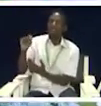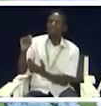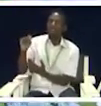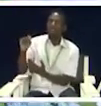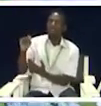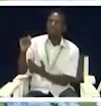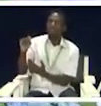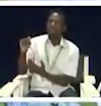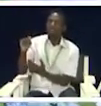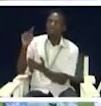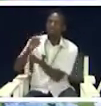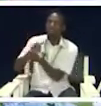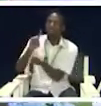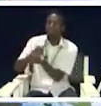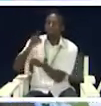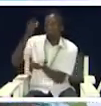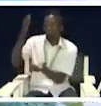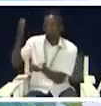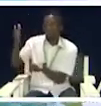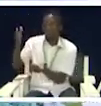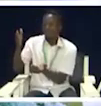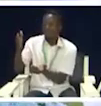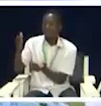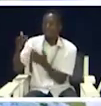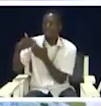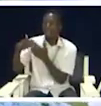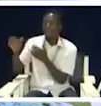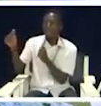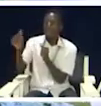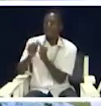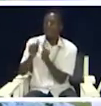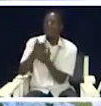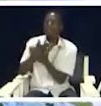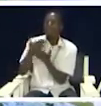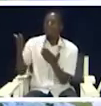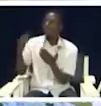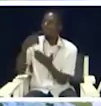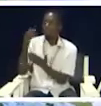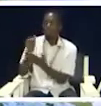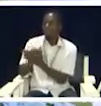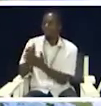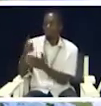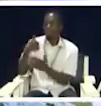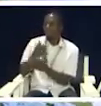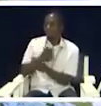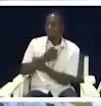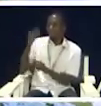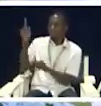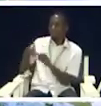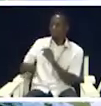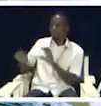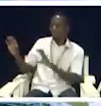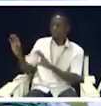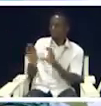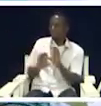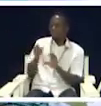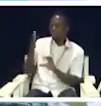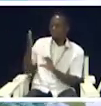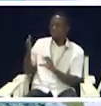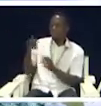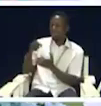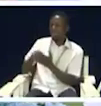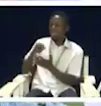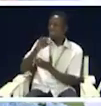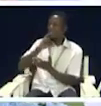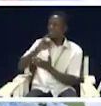Indians. After all the emerald chest and everything I went through, they said they cannot do any operation. That this is beyond them. That all